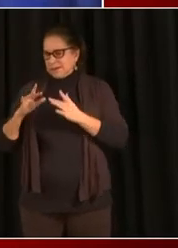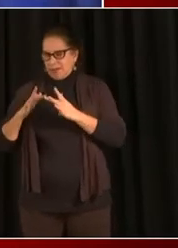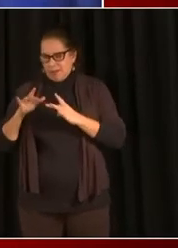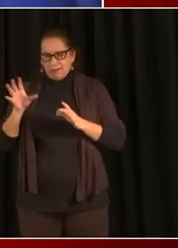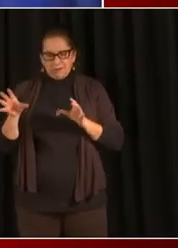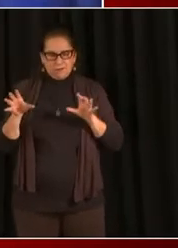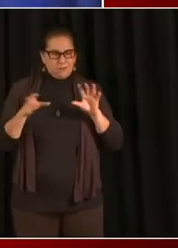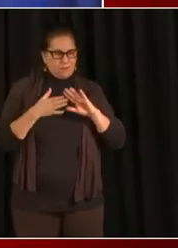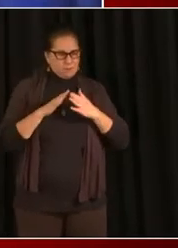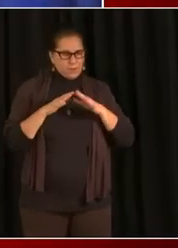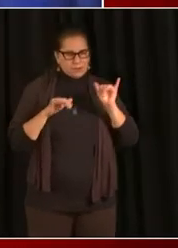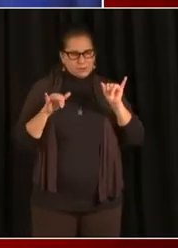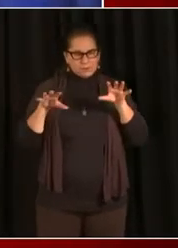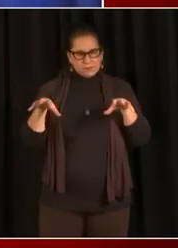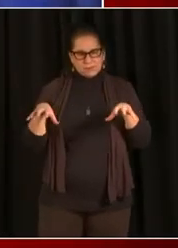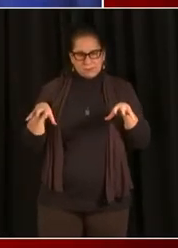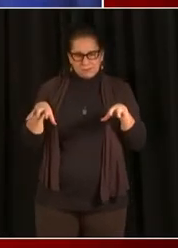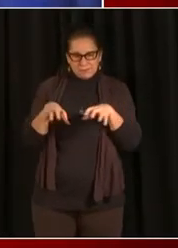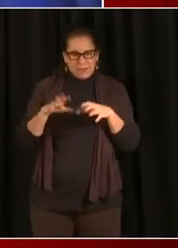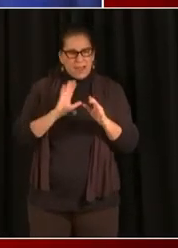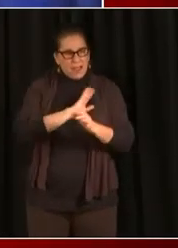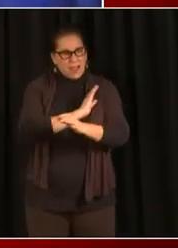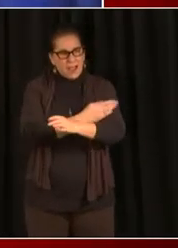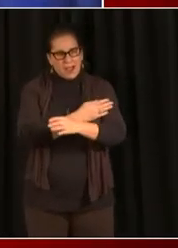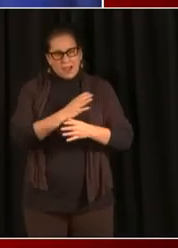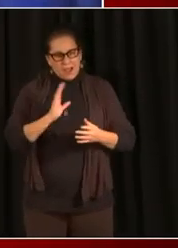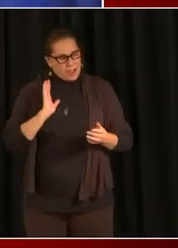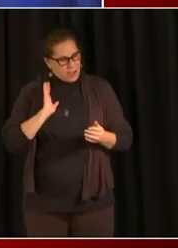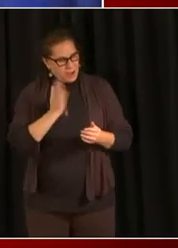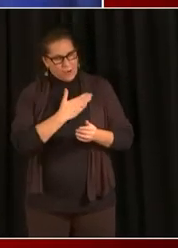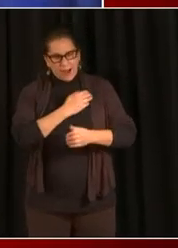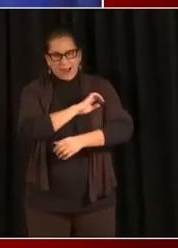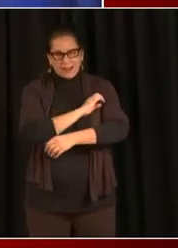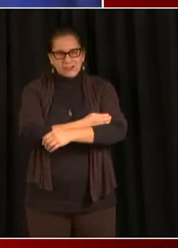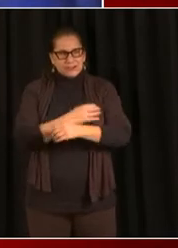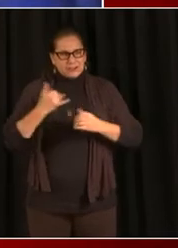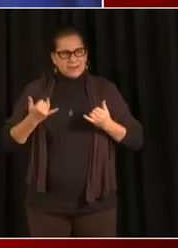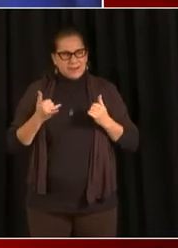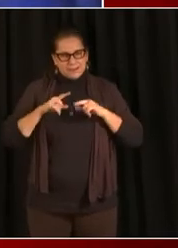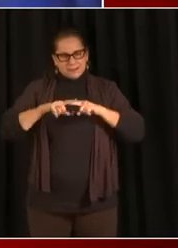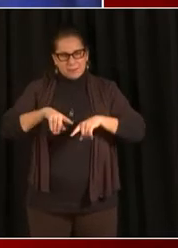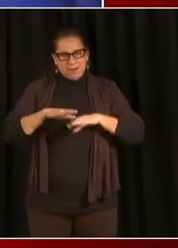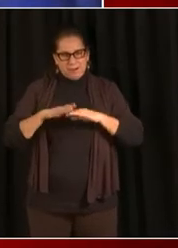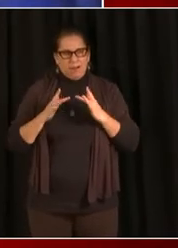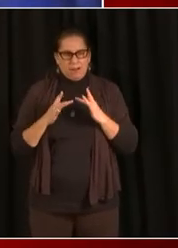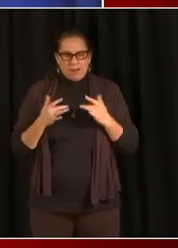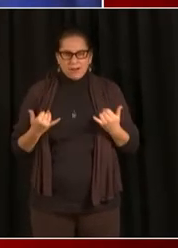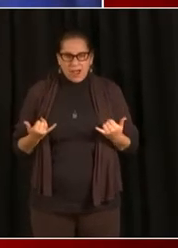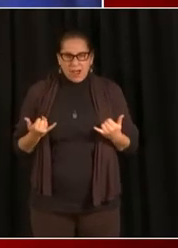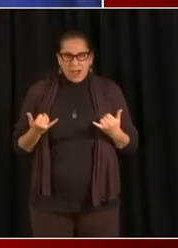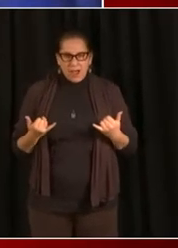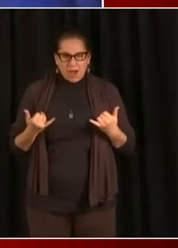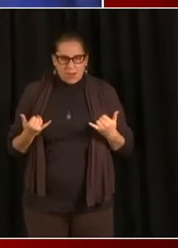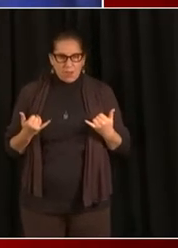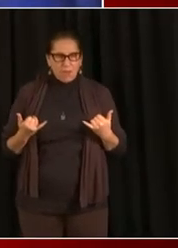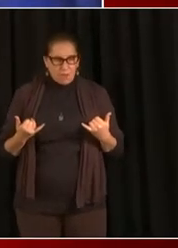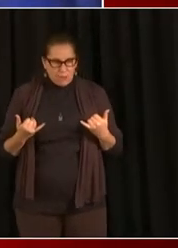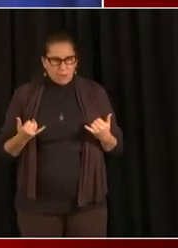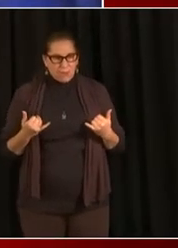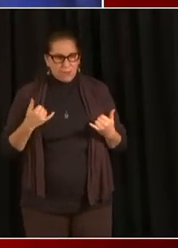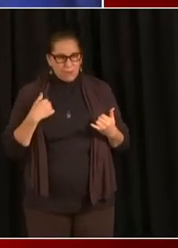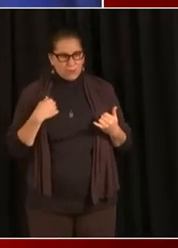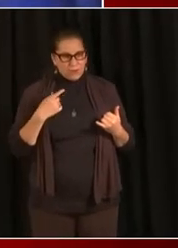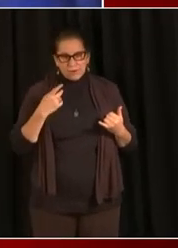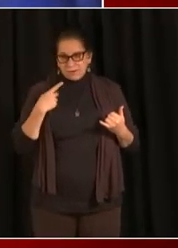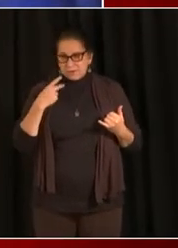sail, and just how people have been able to, the way that we're able to listen to their needs,